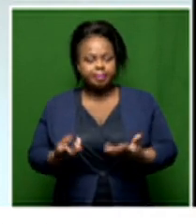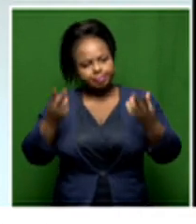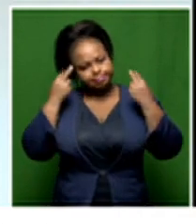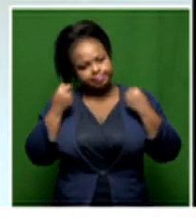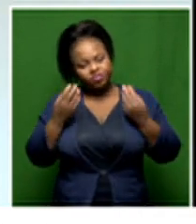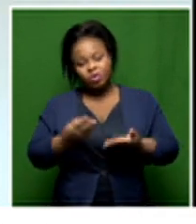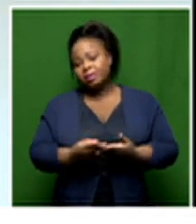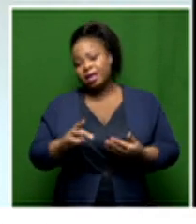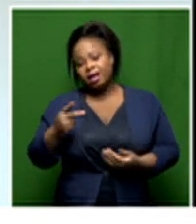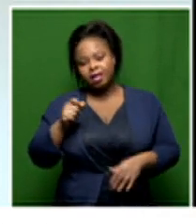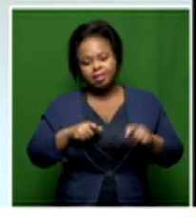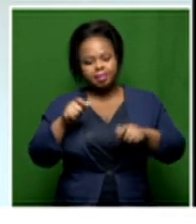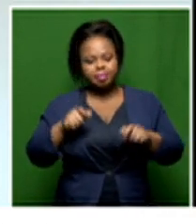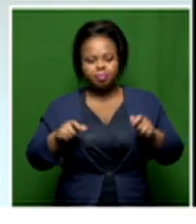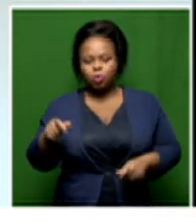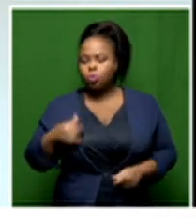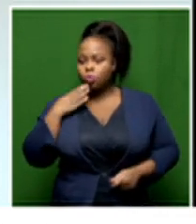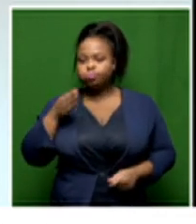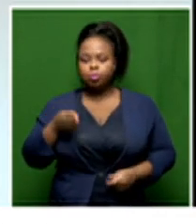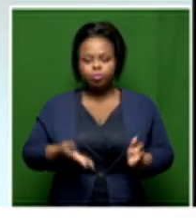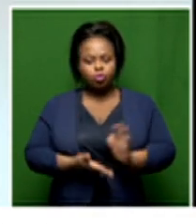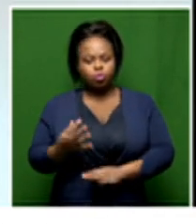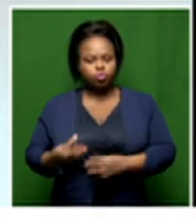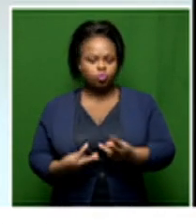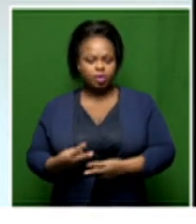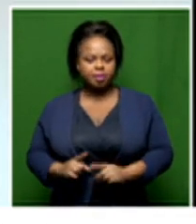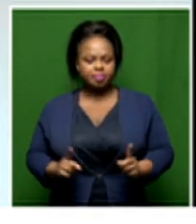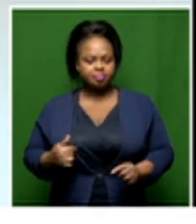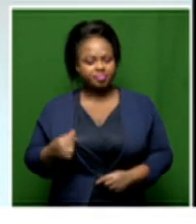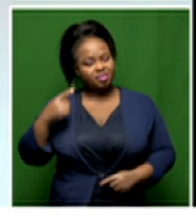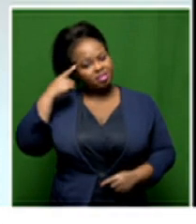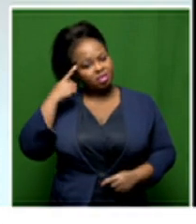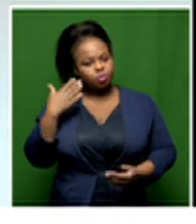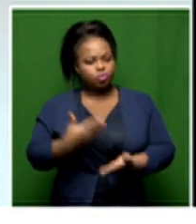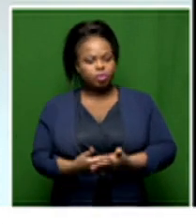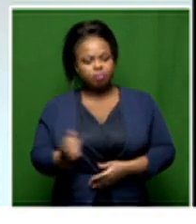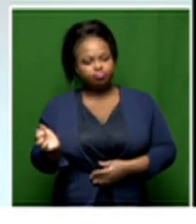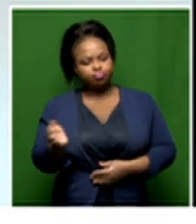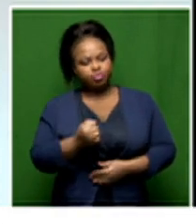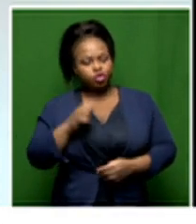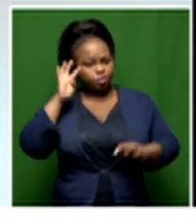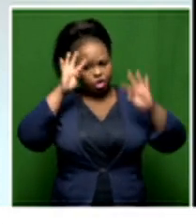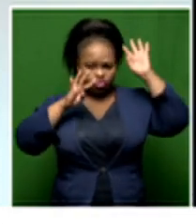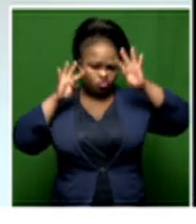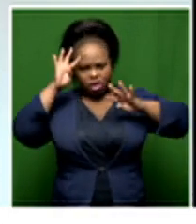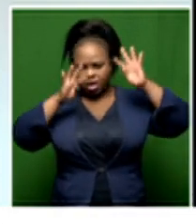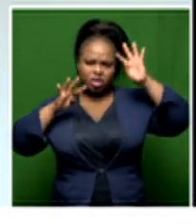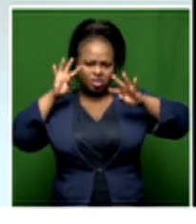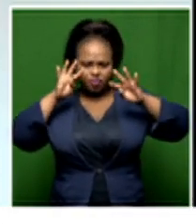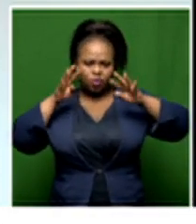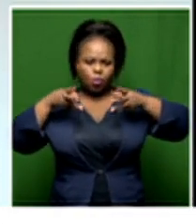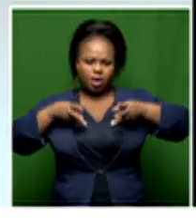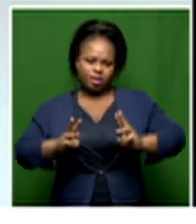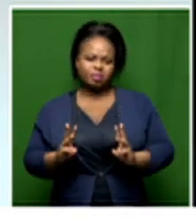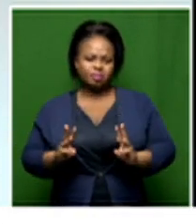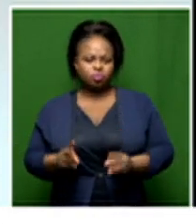certain people that are economically active. But I think employers can employ some creative ways